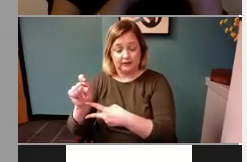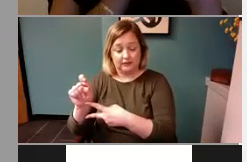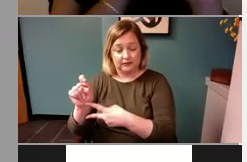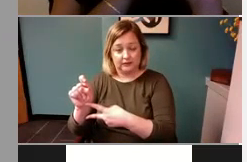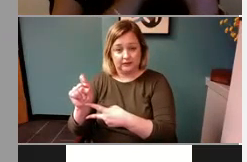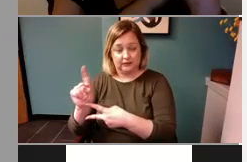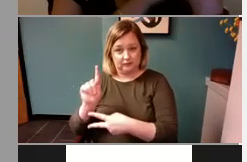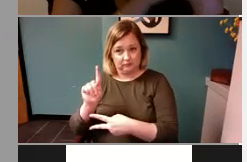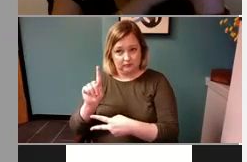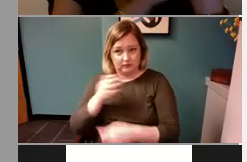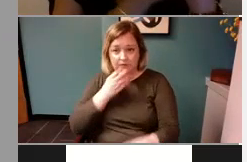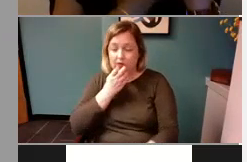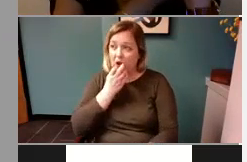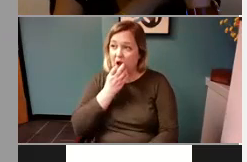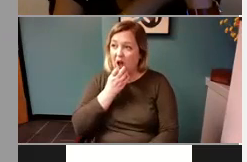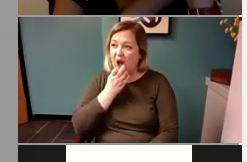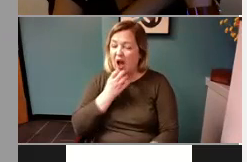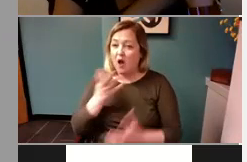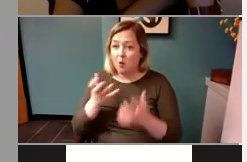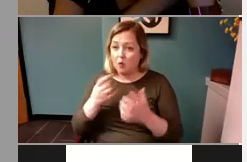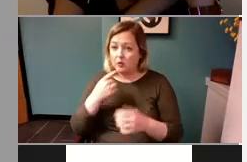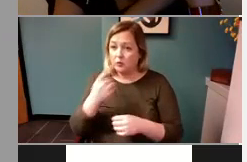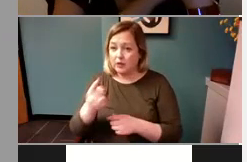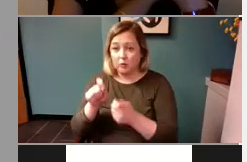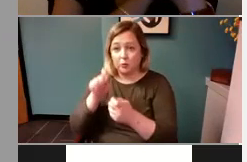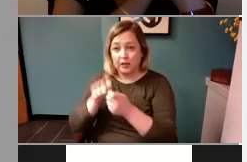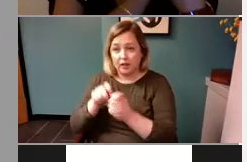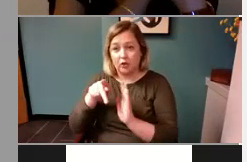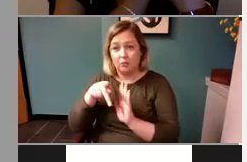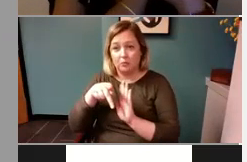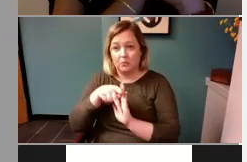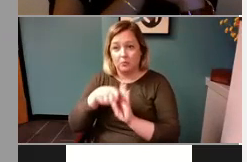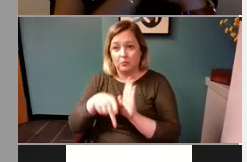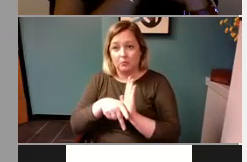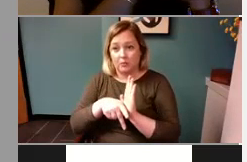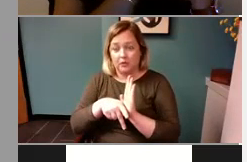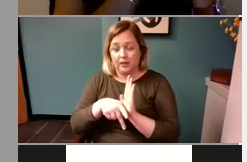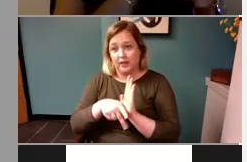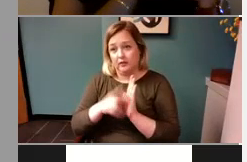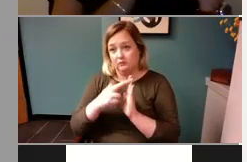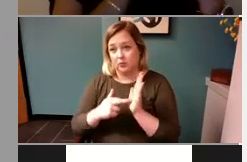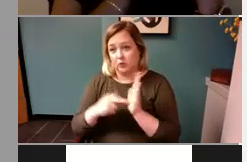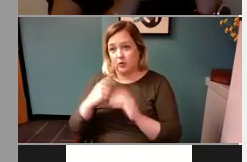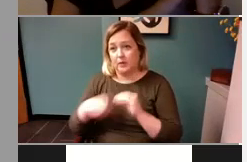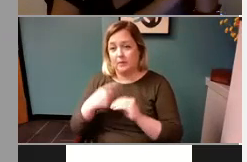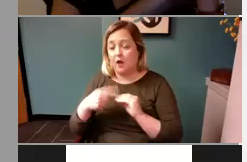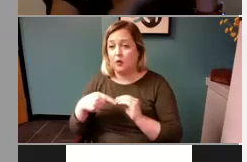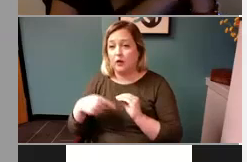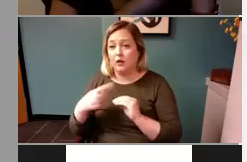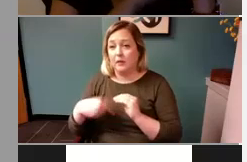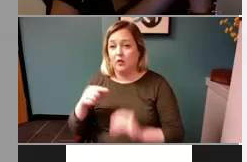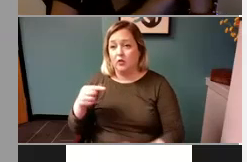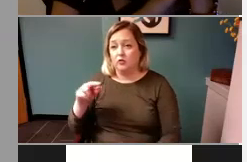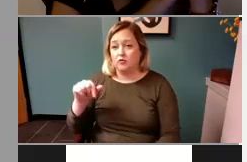let me tell you one particular property about the graph coloring problem. So if it is